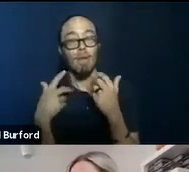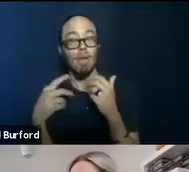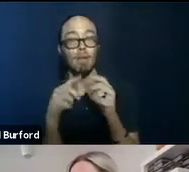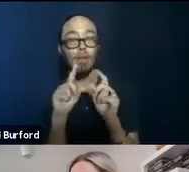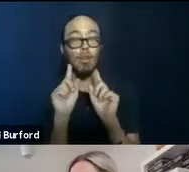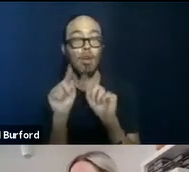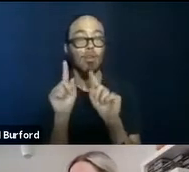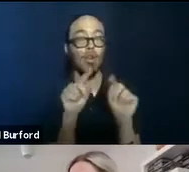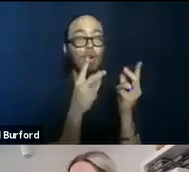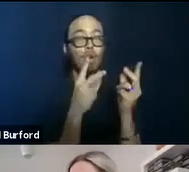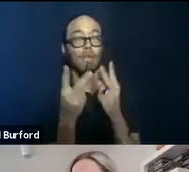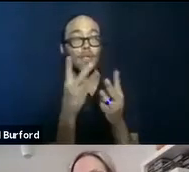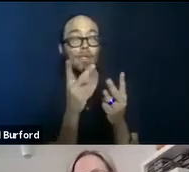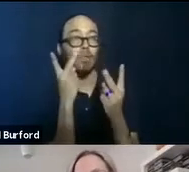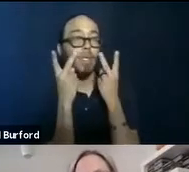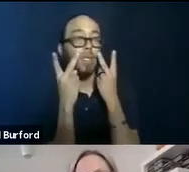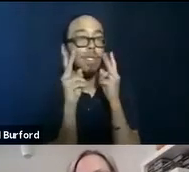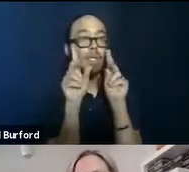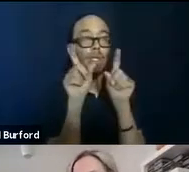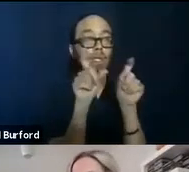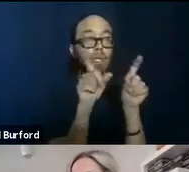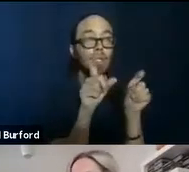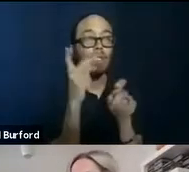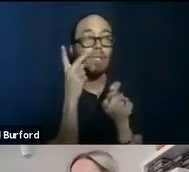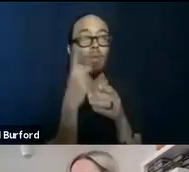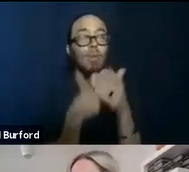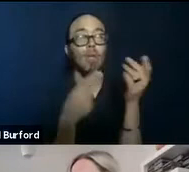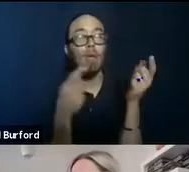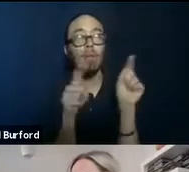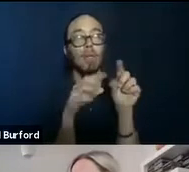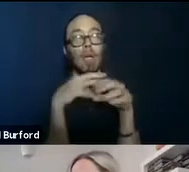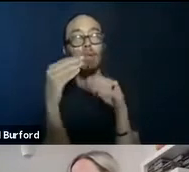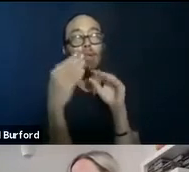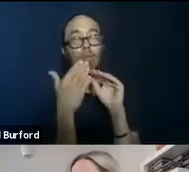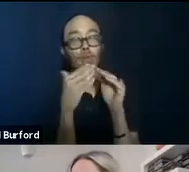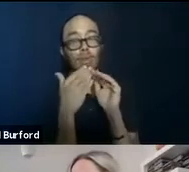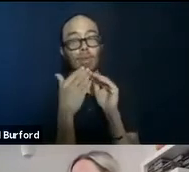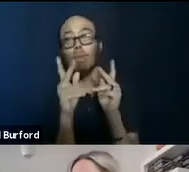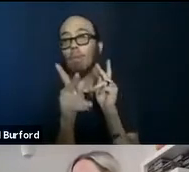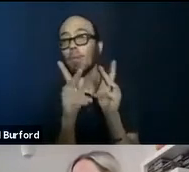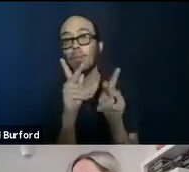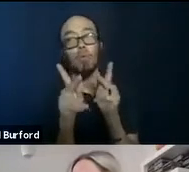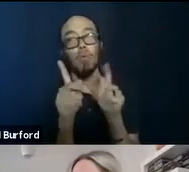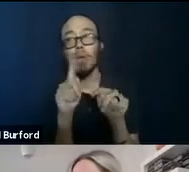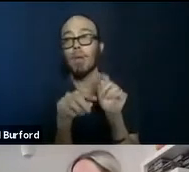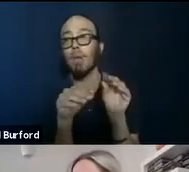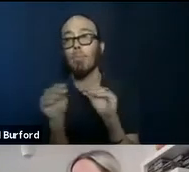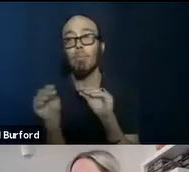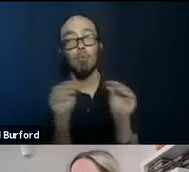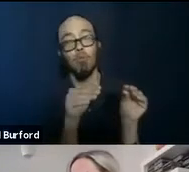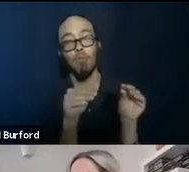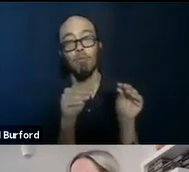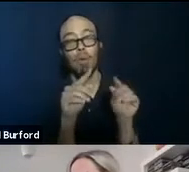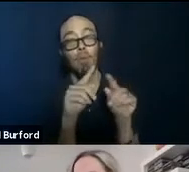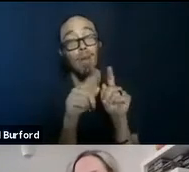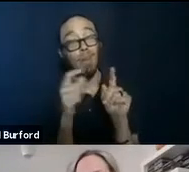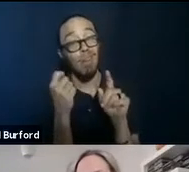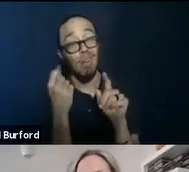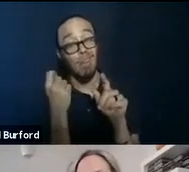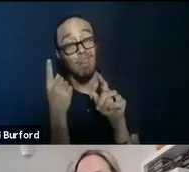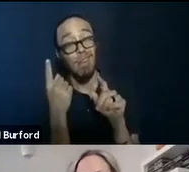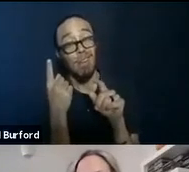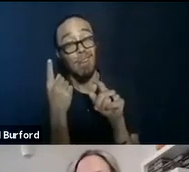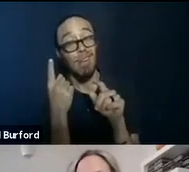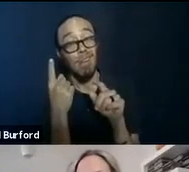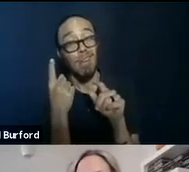to assess what is going on, because people were not be able to move, but as Gatagara, we have been given